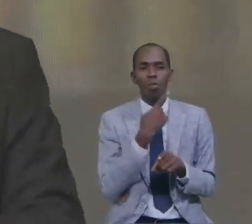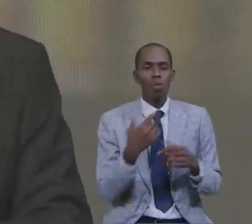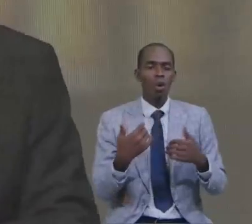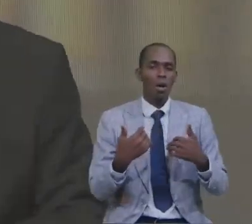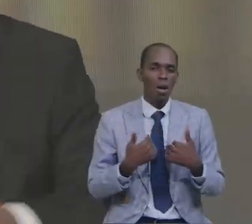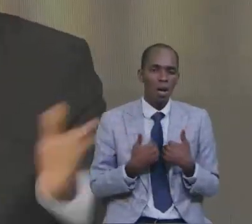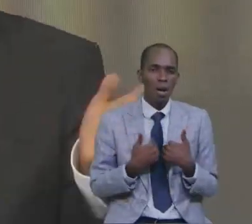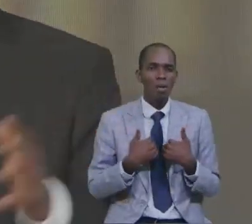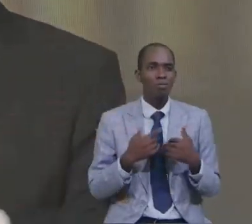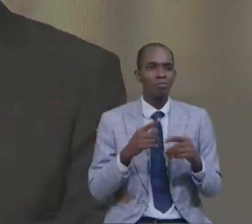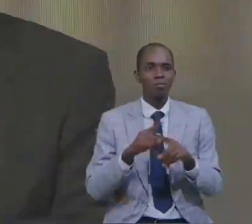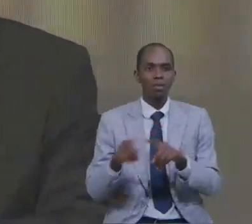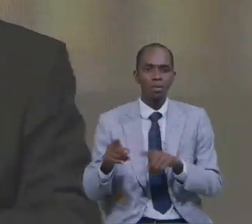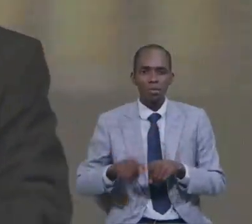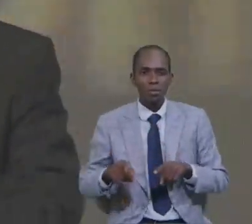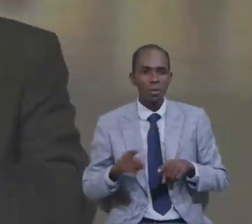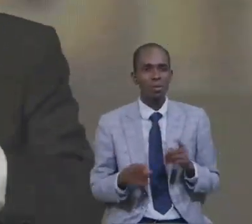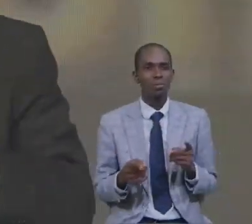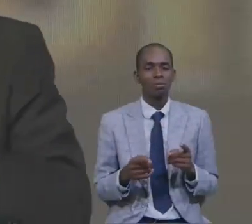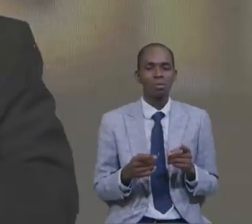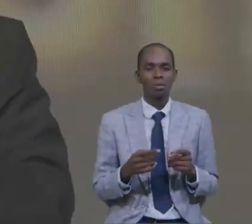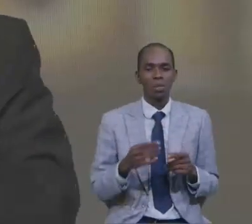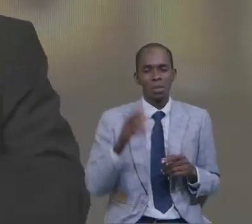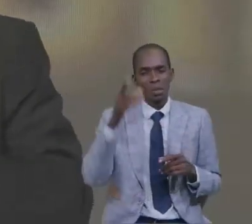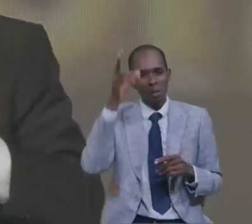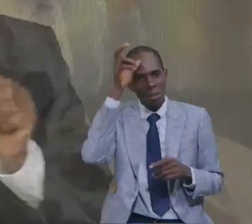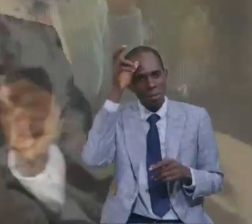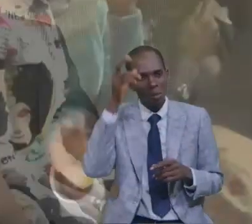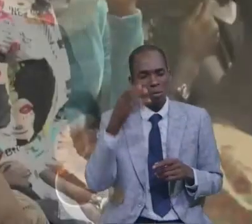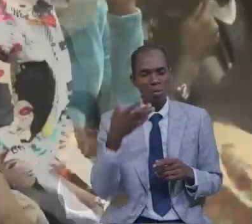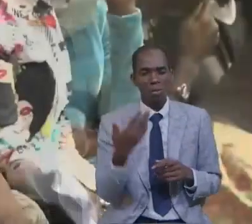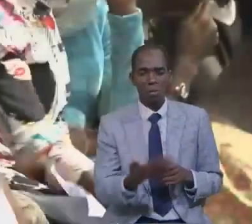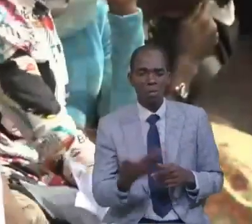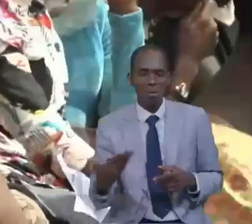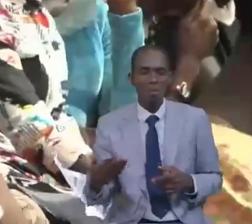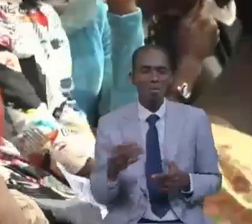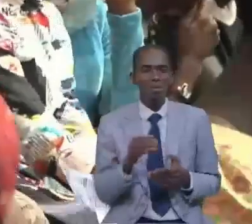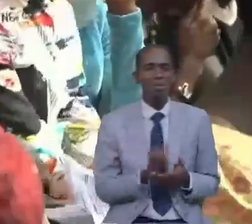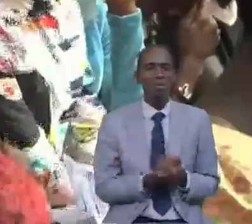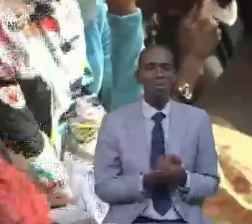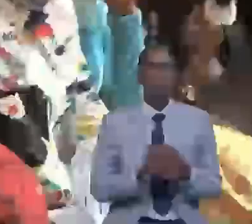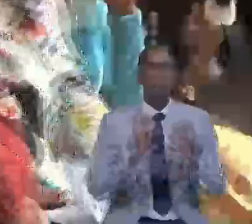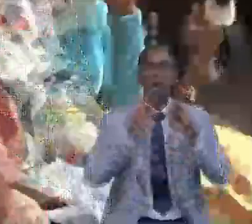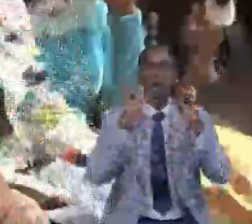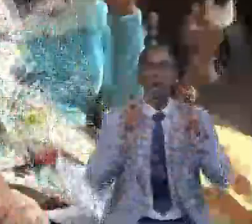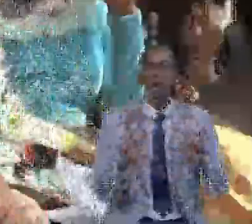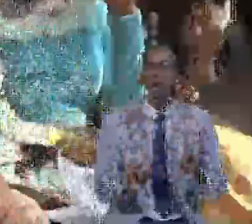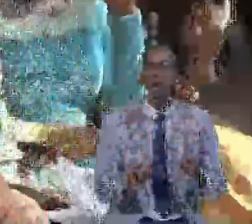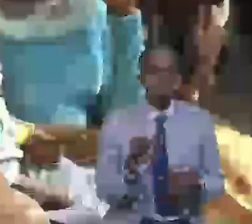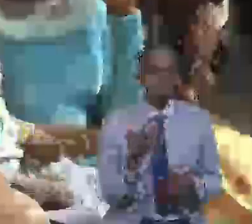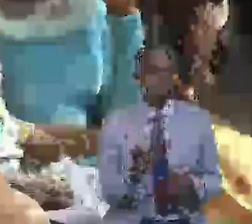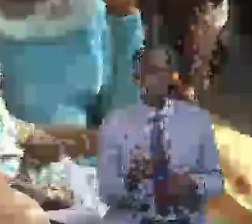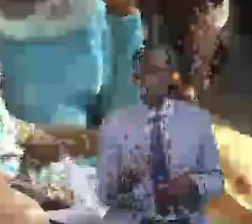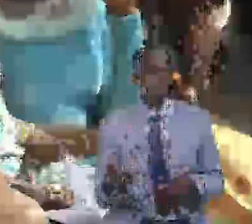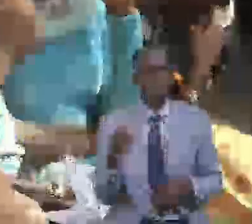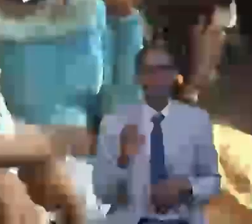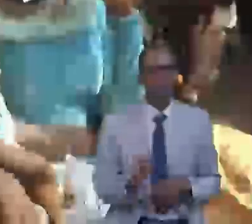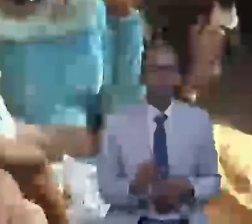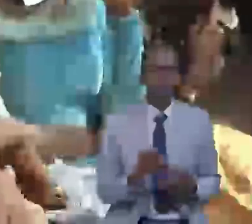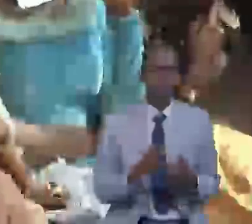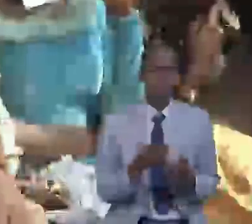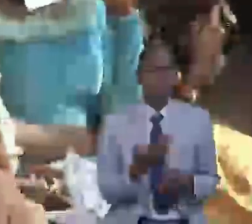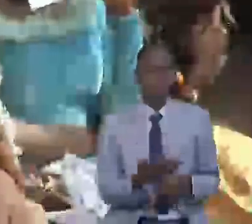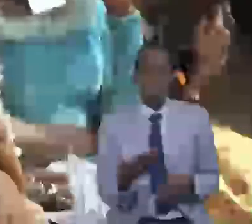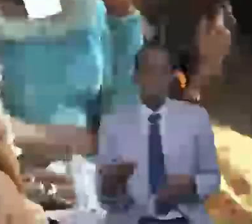idolatrous objects or materials, they brought their books and brought those materials together